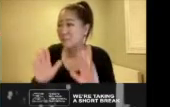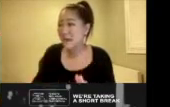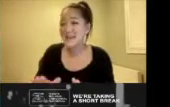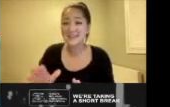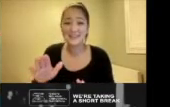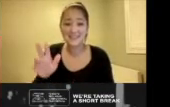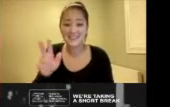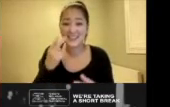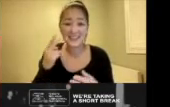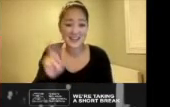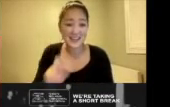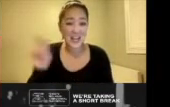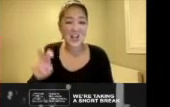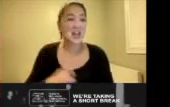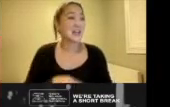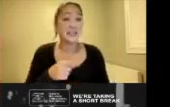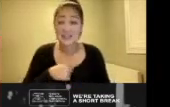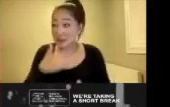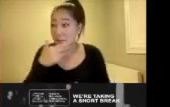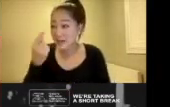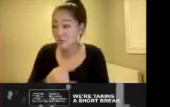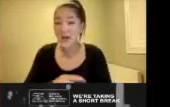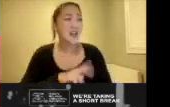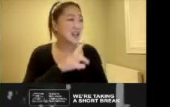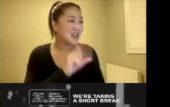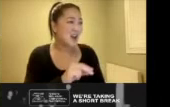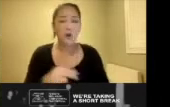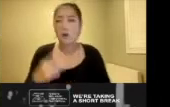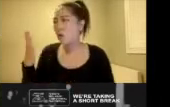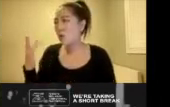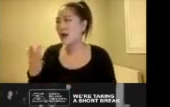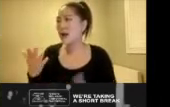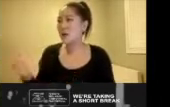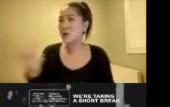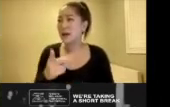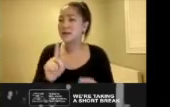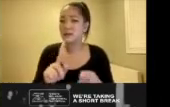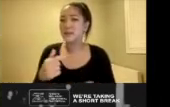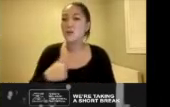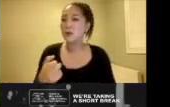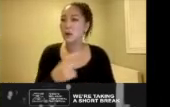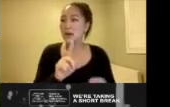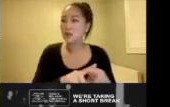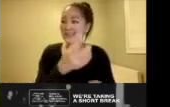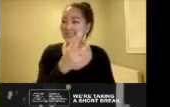back to 16 Hudson. Taxi! What's the problem? I'm worried about my dance. What if I'm